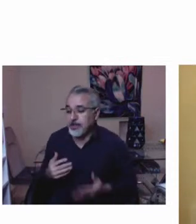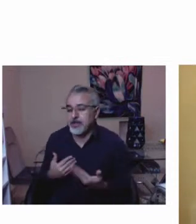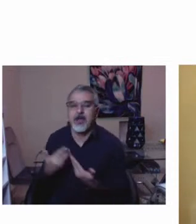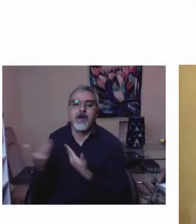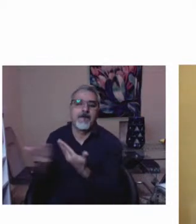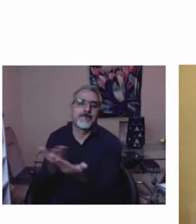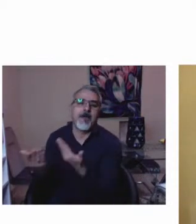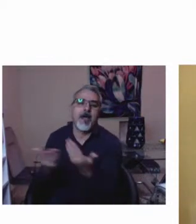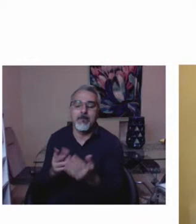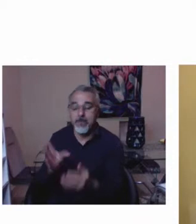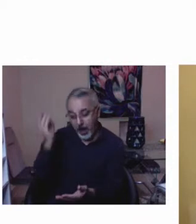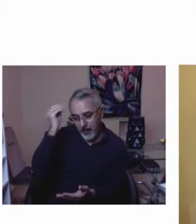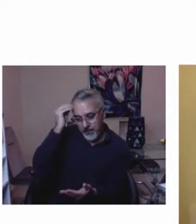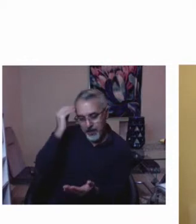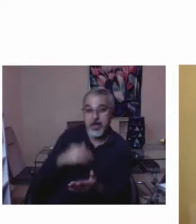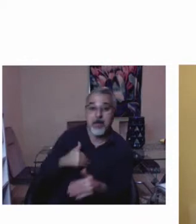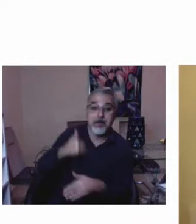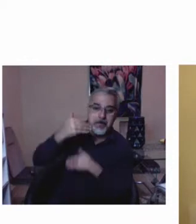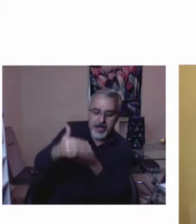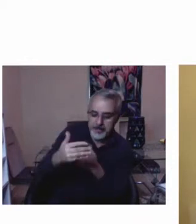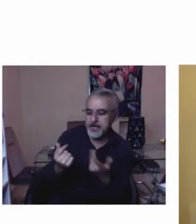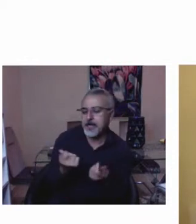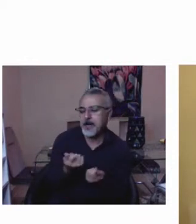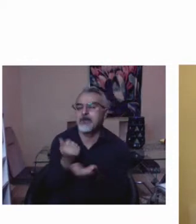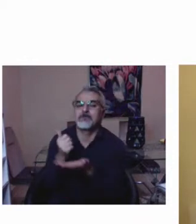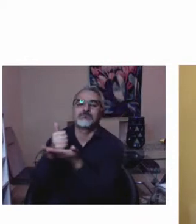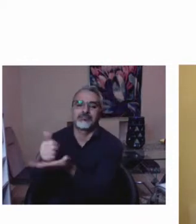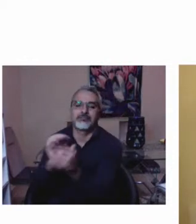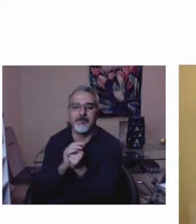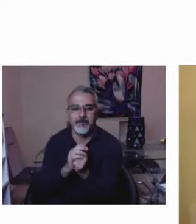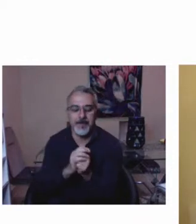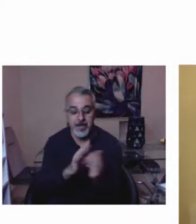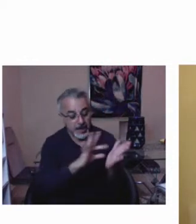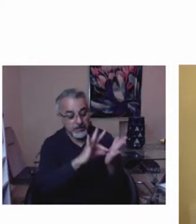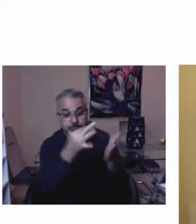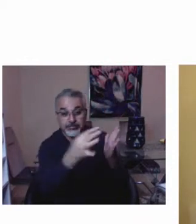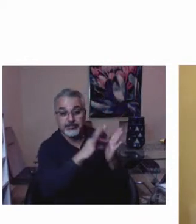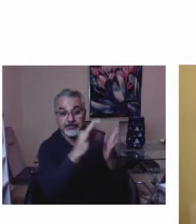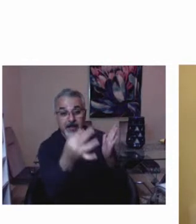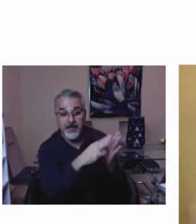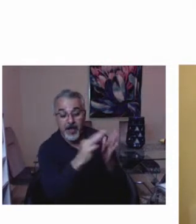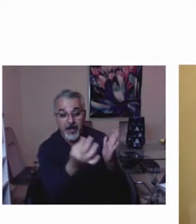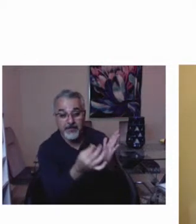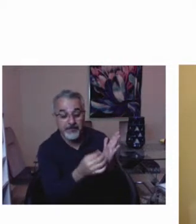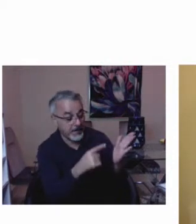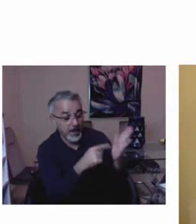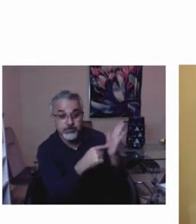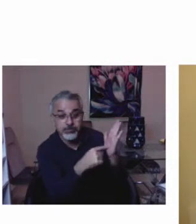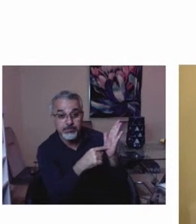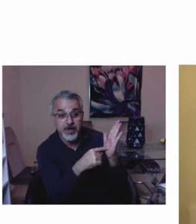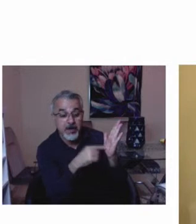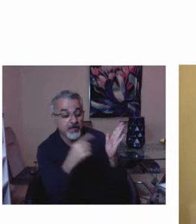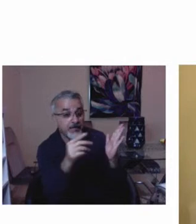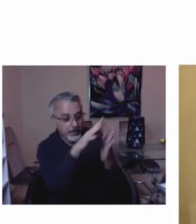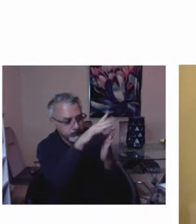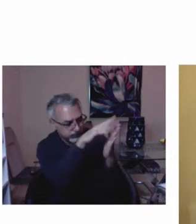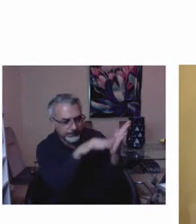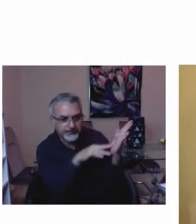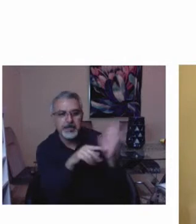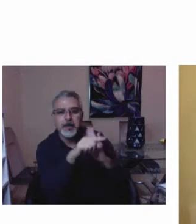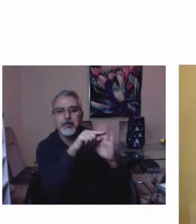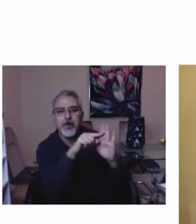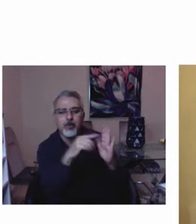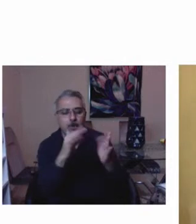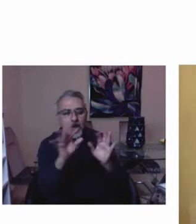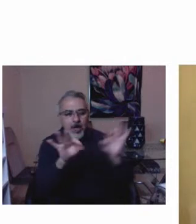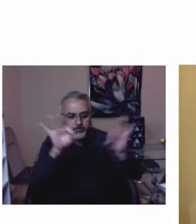is actually one of the best practices on how we can closely involve youth. We can see there are many, many funding recommendations